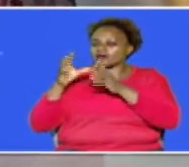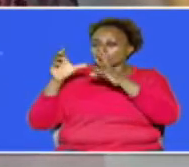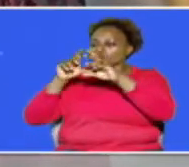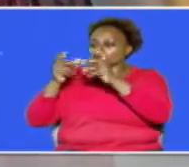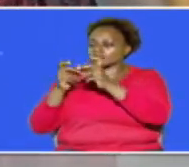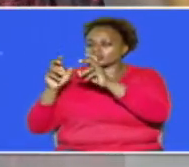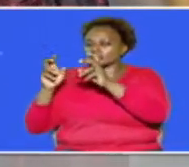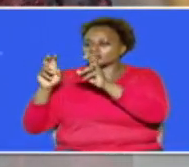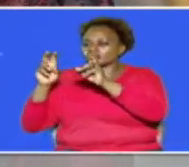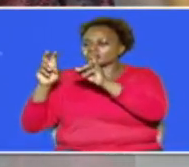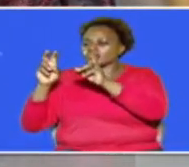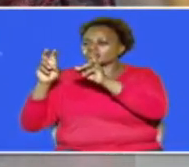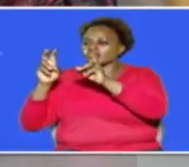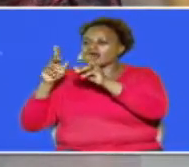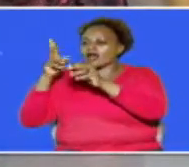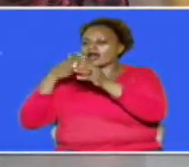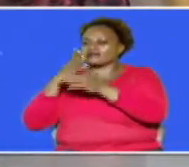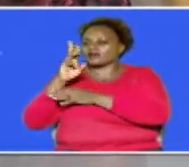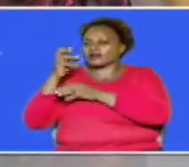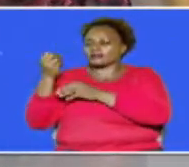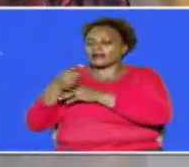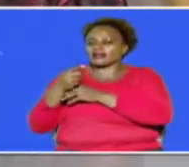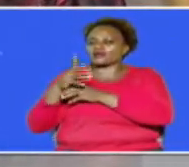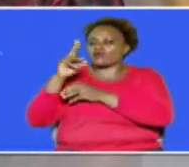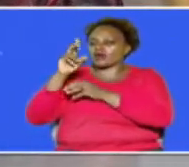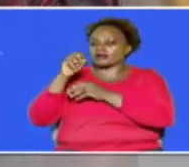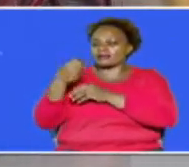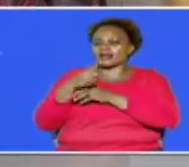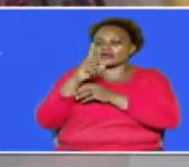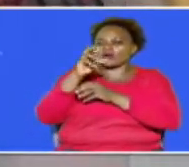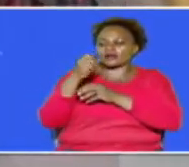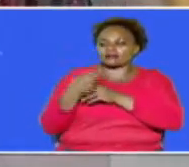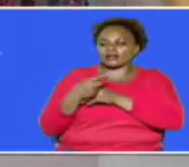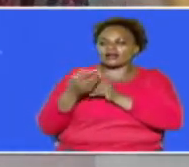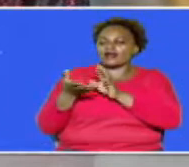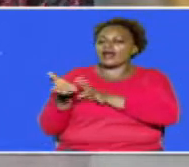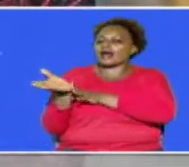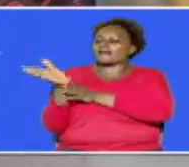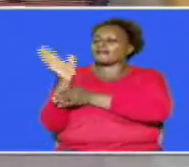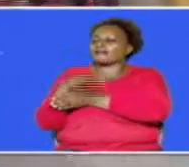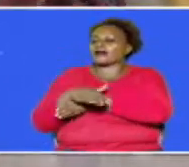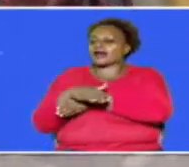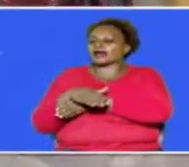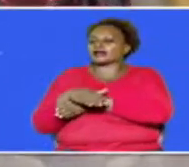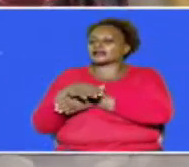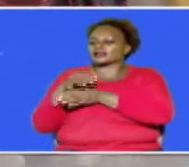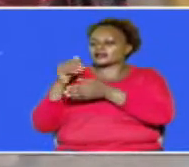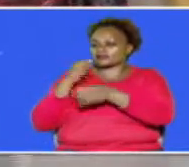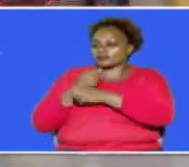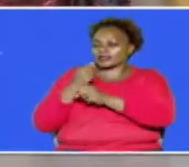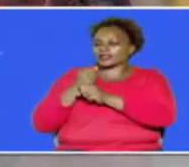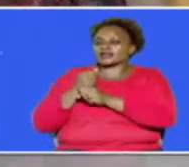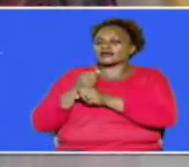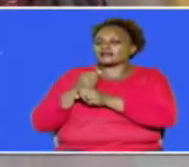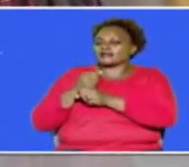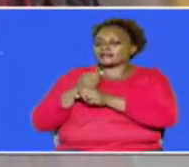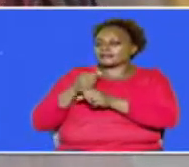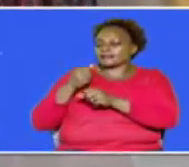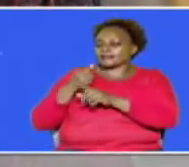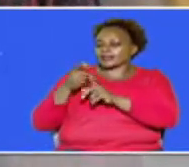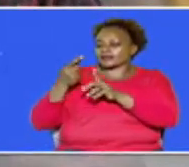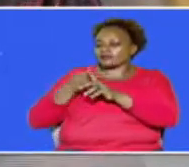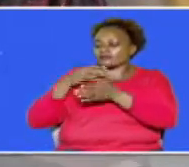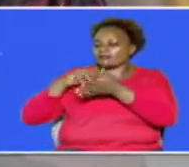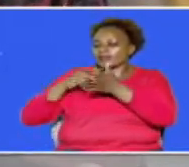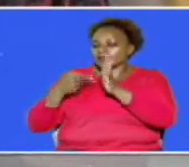That people will be zoning after 1 month, and then after that, they'll be zoning. So we've gone back to the factory settings okay. of the document that was there before.